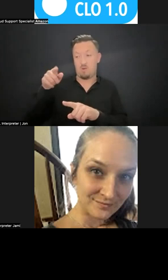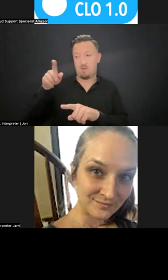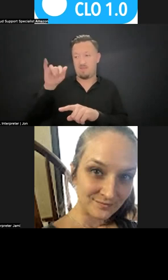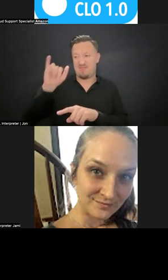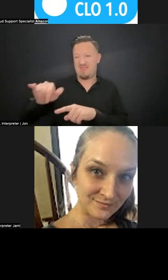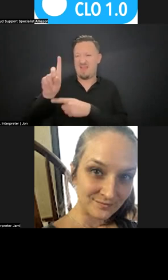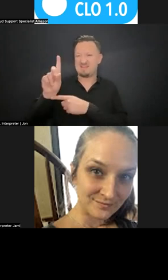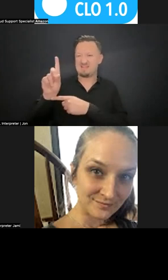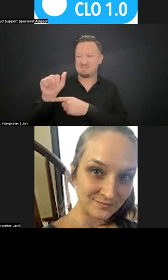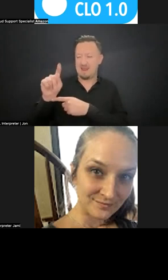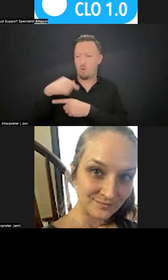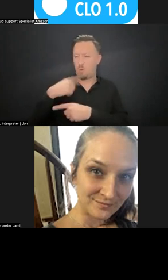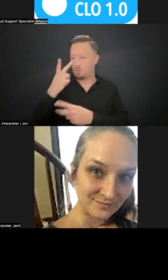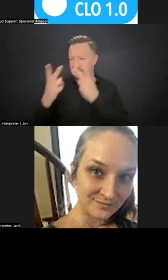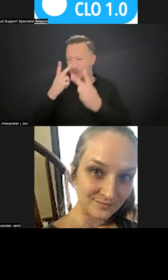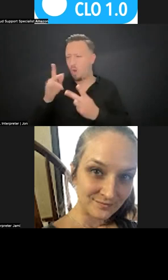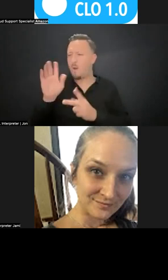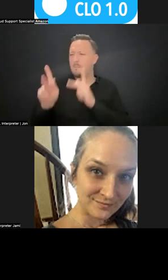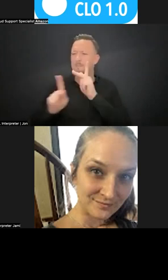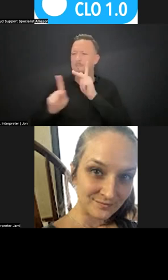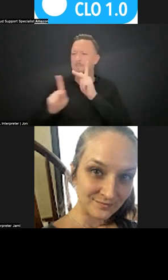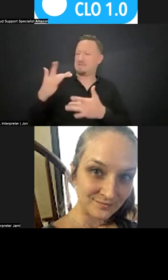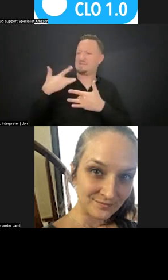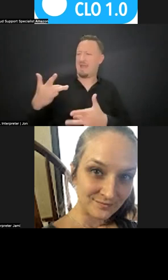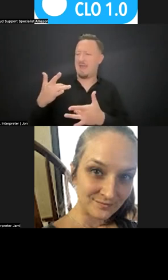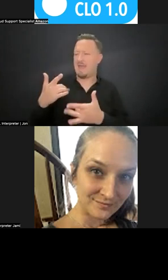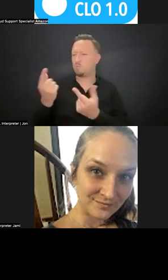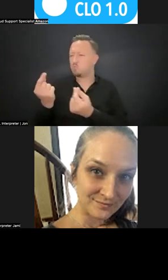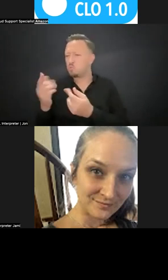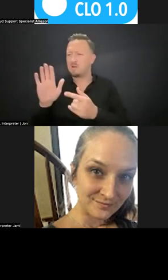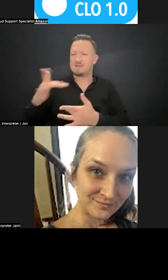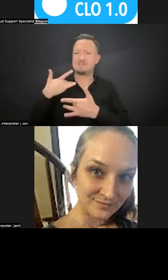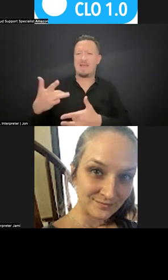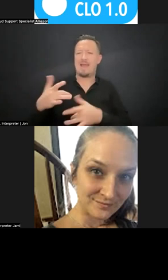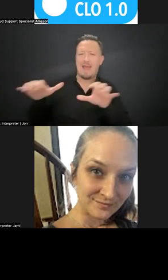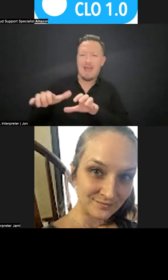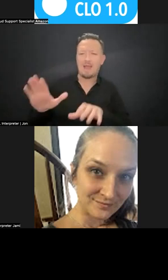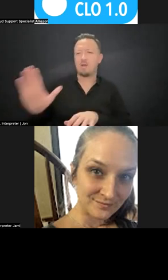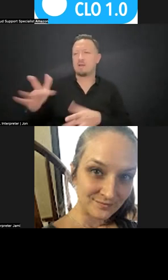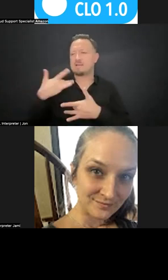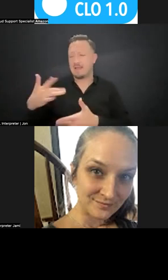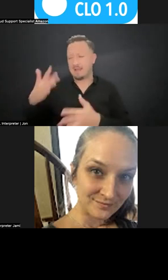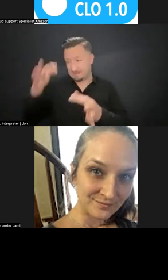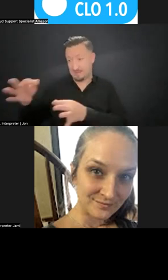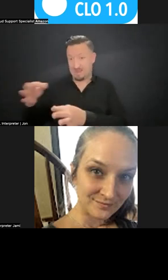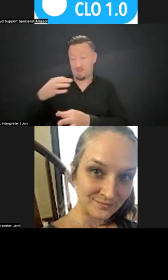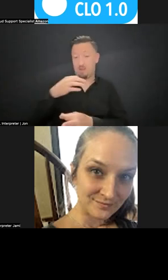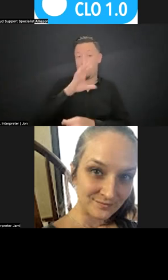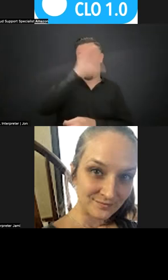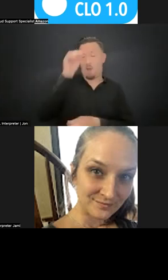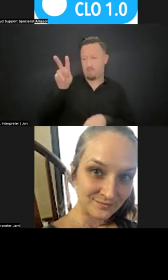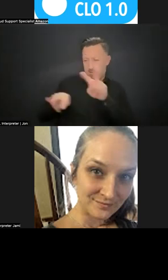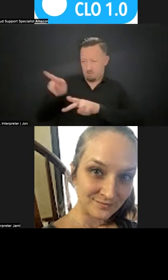what trends are showing up. A streaming service can analyze and view this and look